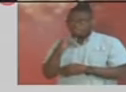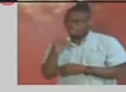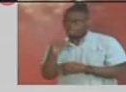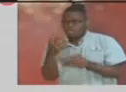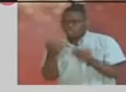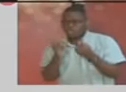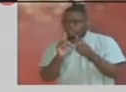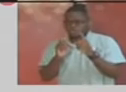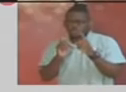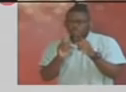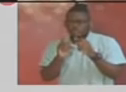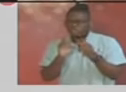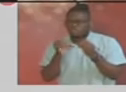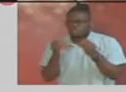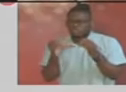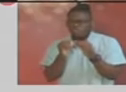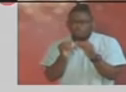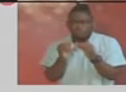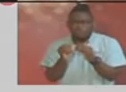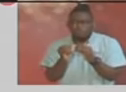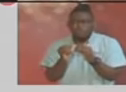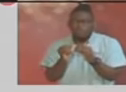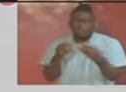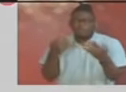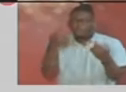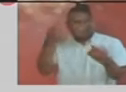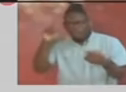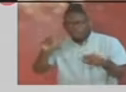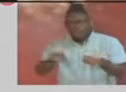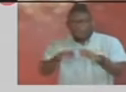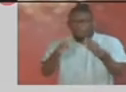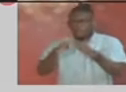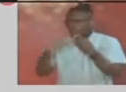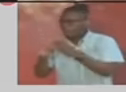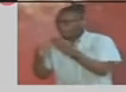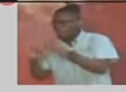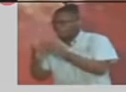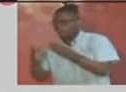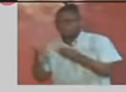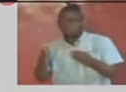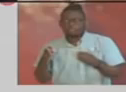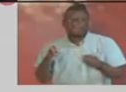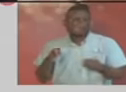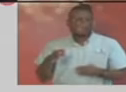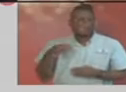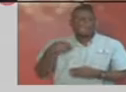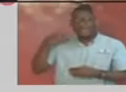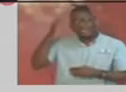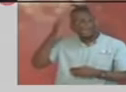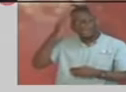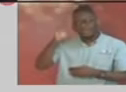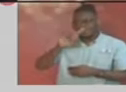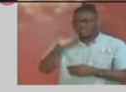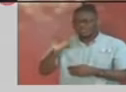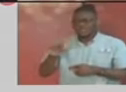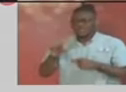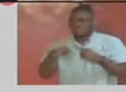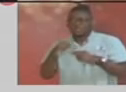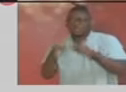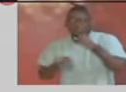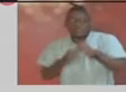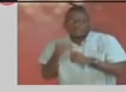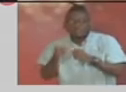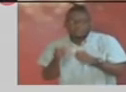terms of rollback, I mean, it is similar to the question related to sports. We have to view all of it in context, and we will continue to